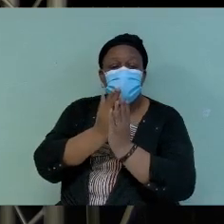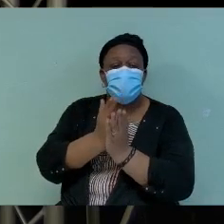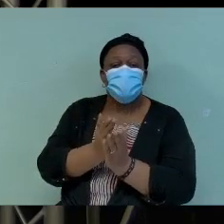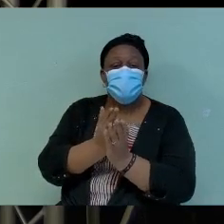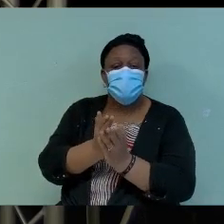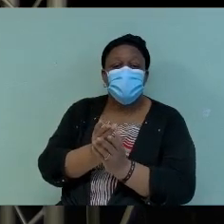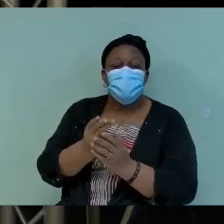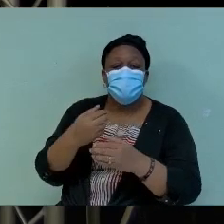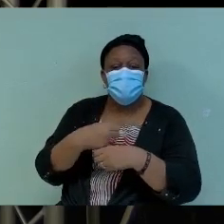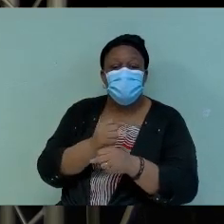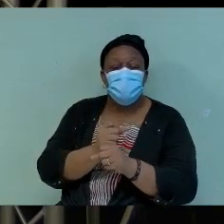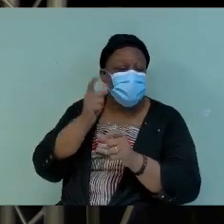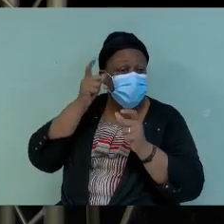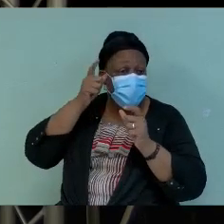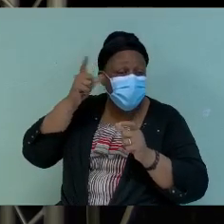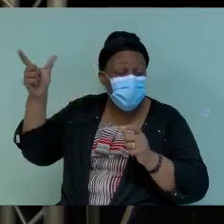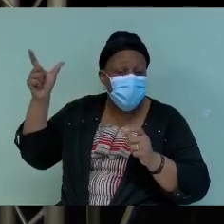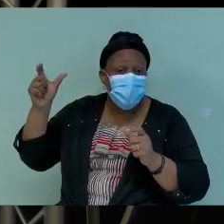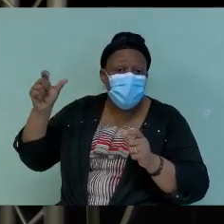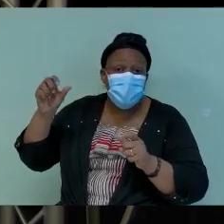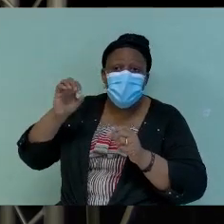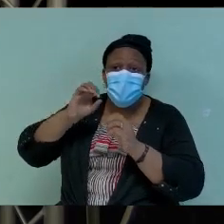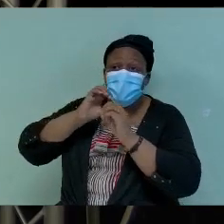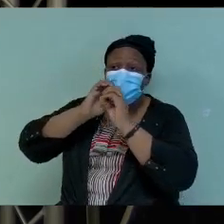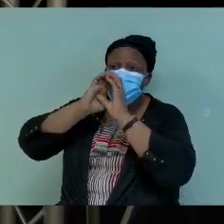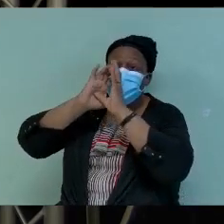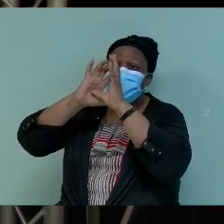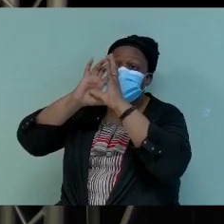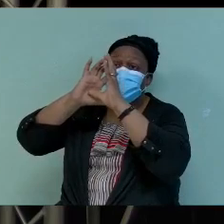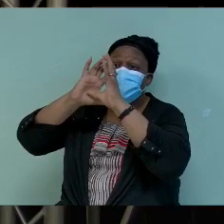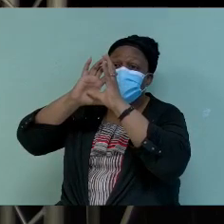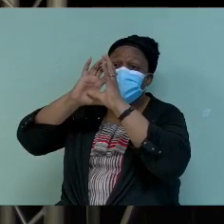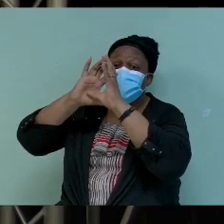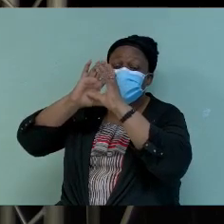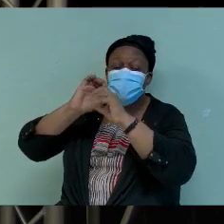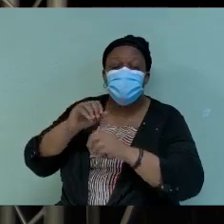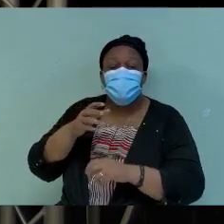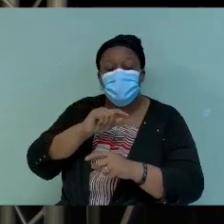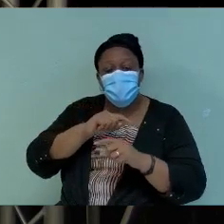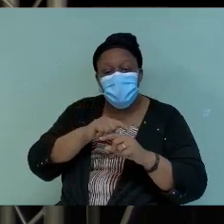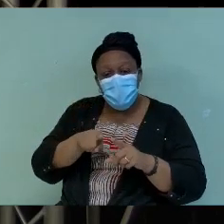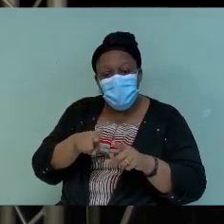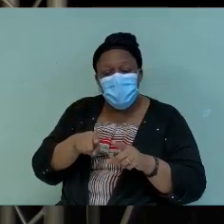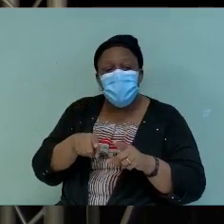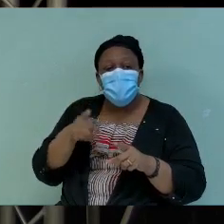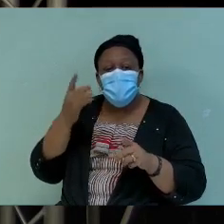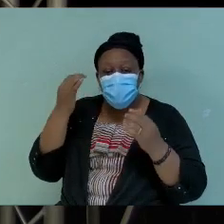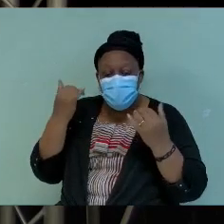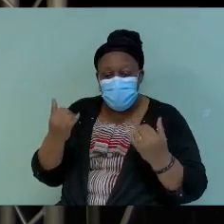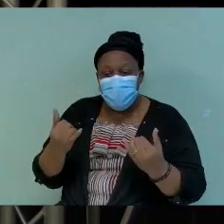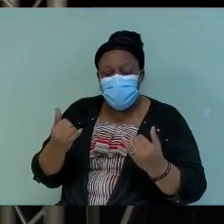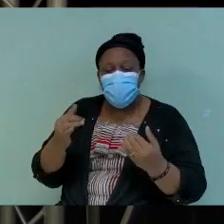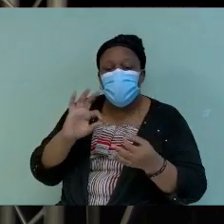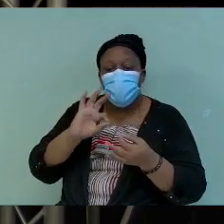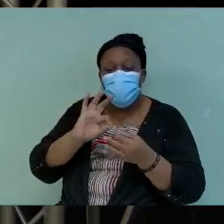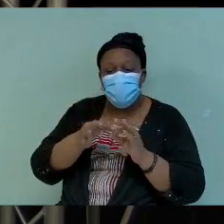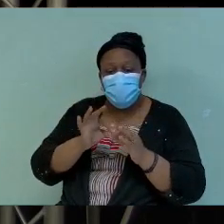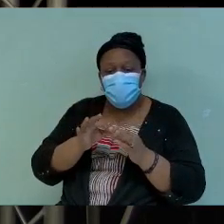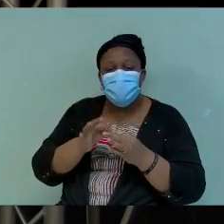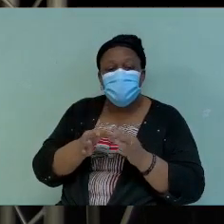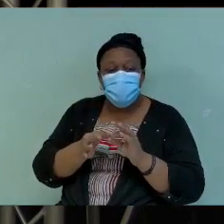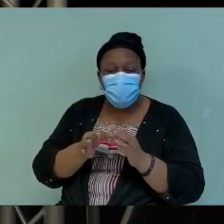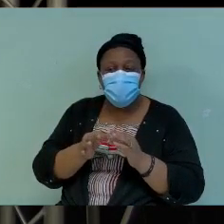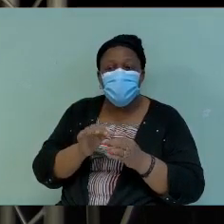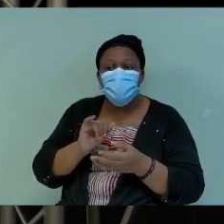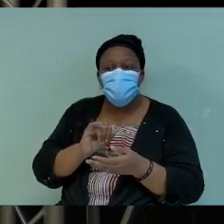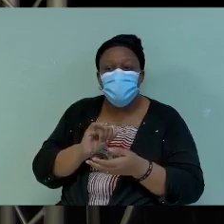source of disturbance has been eliminated. Sorry for the inconvenience this has caused. Again, I want